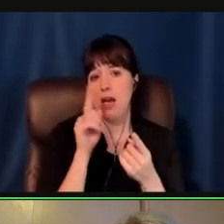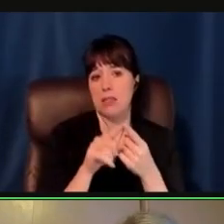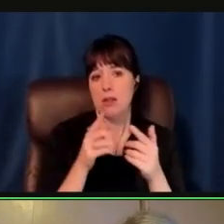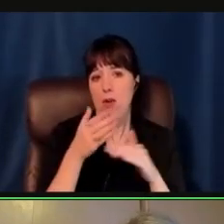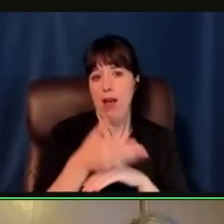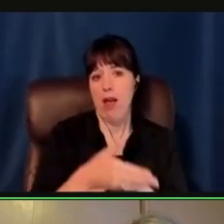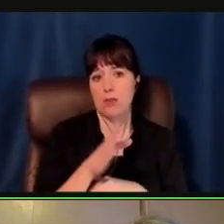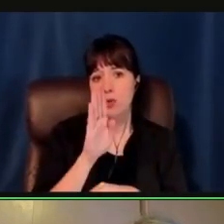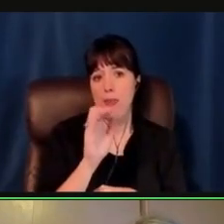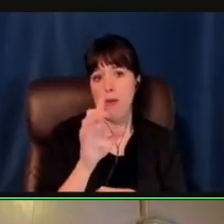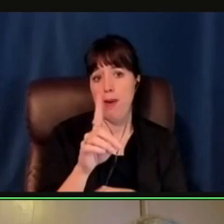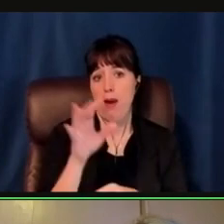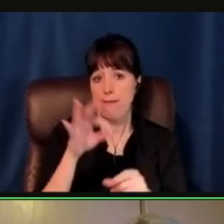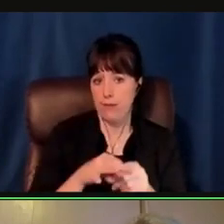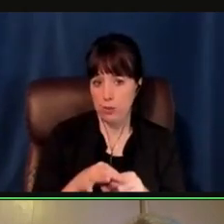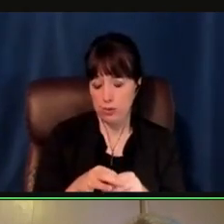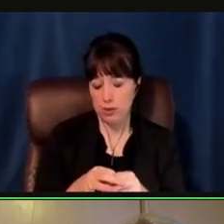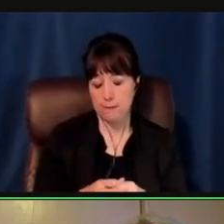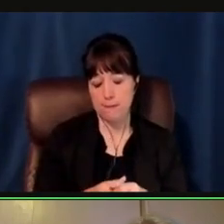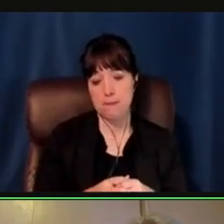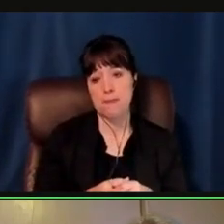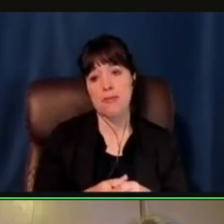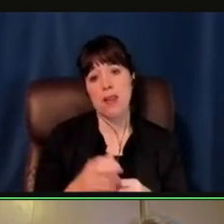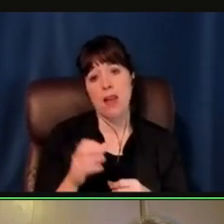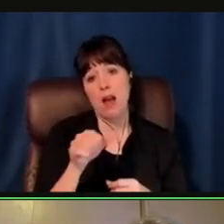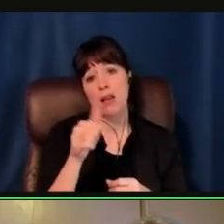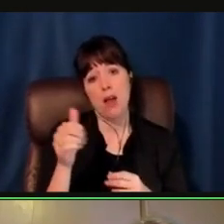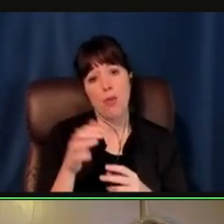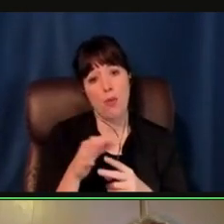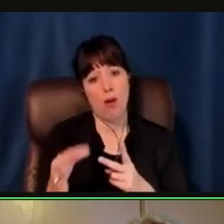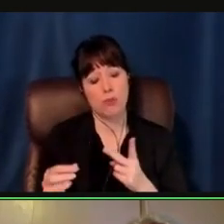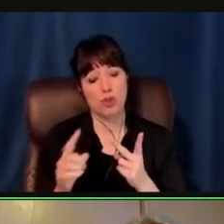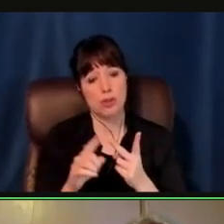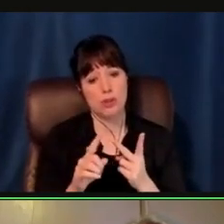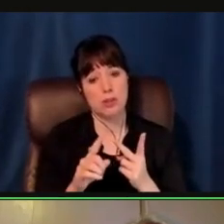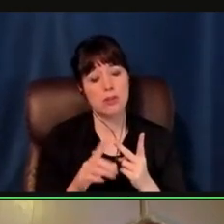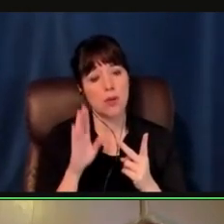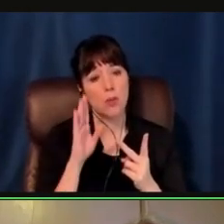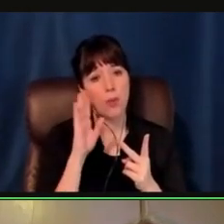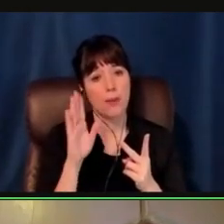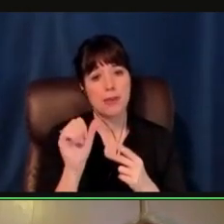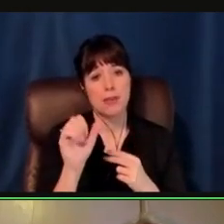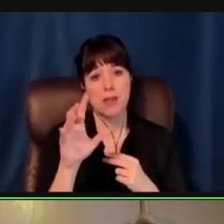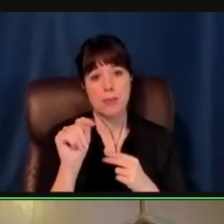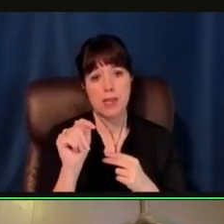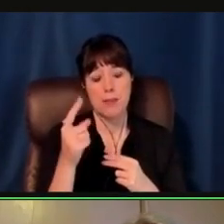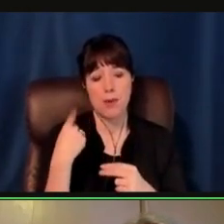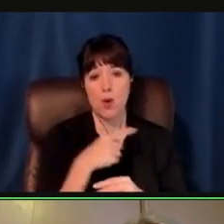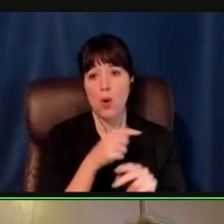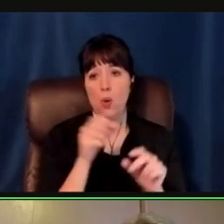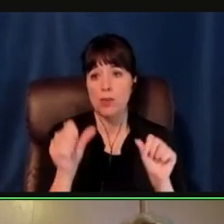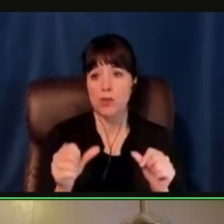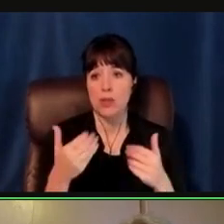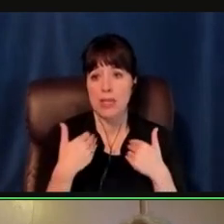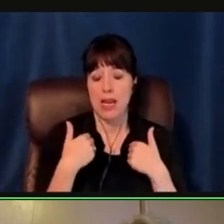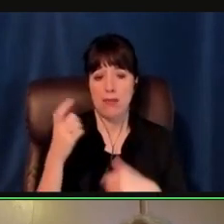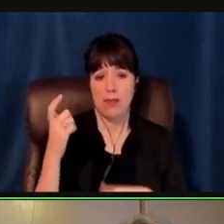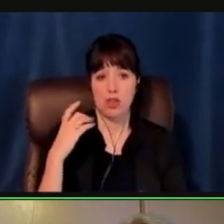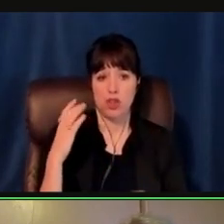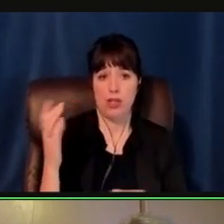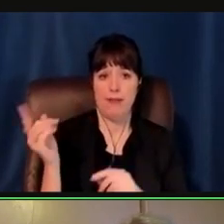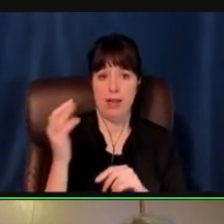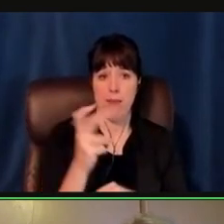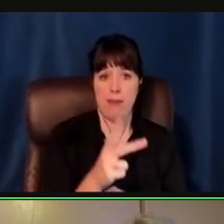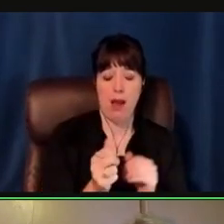the bond vote, however. So another option would be that in September, we could have the chief come back with a